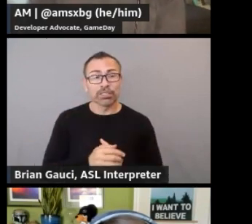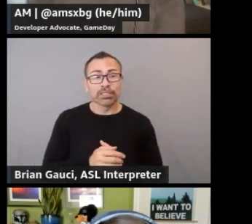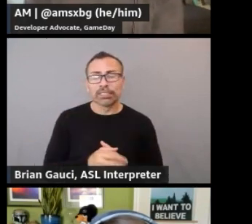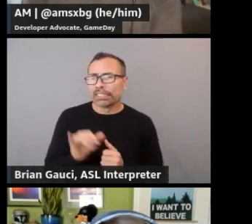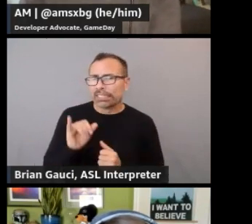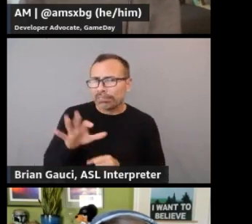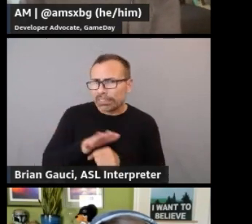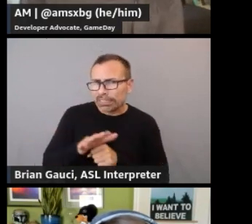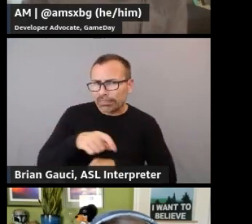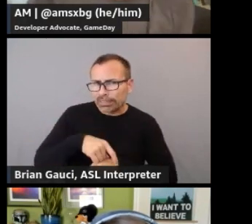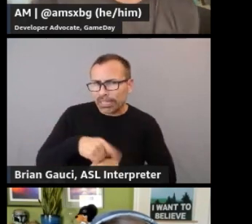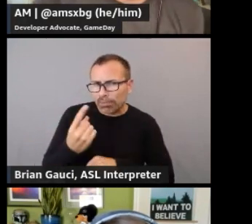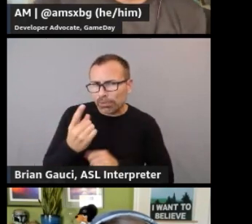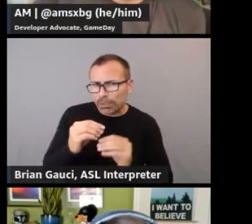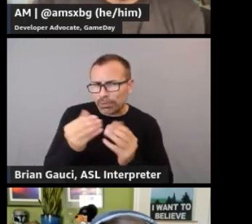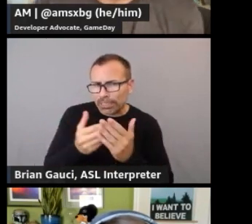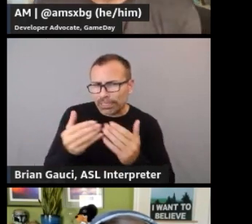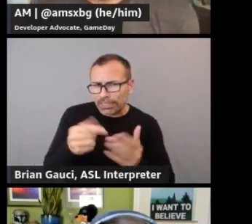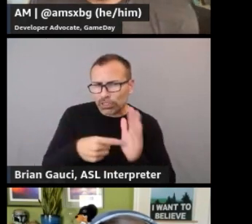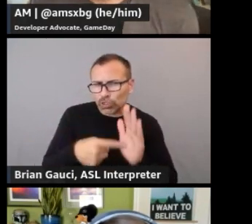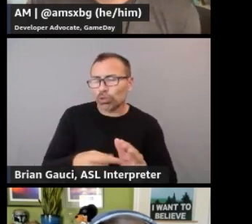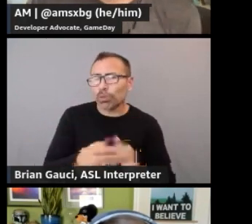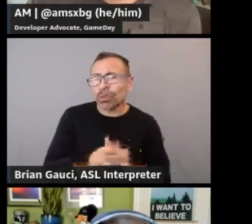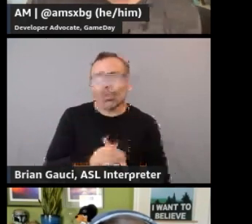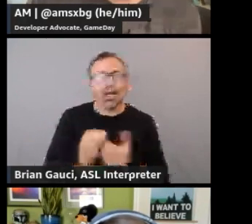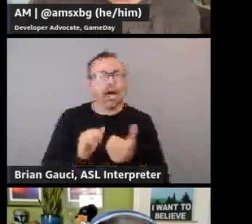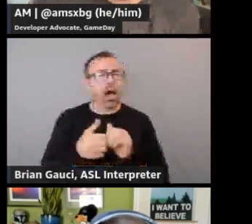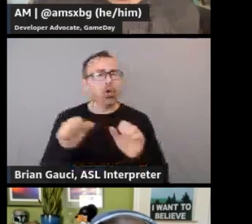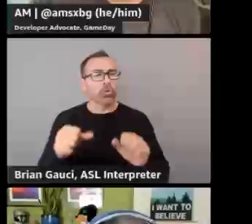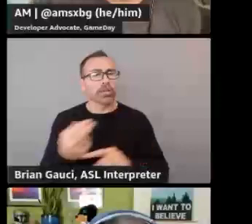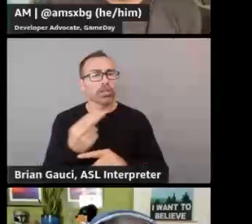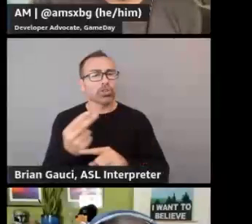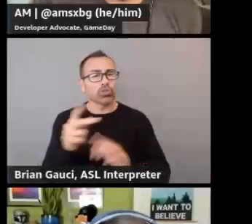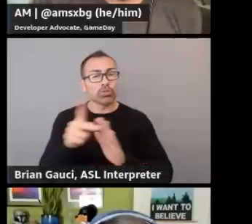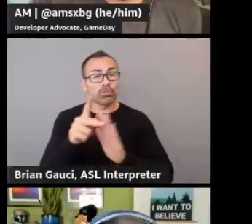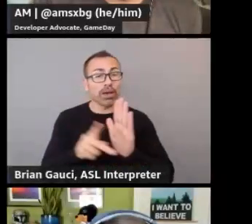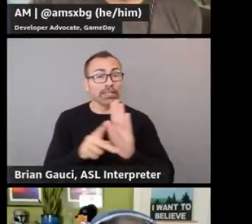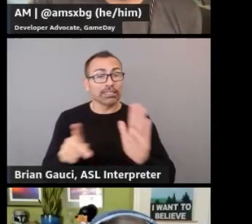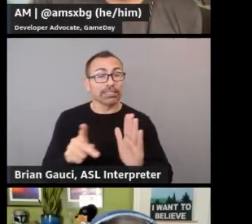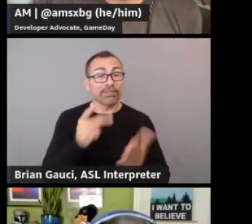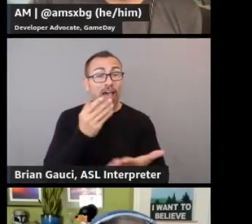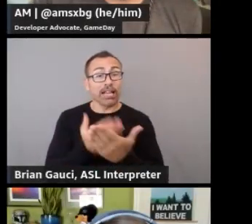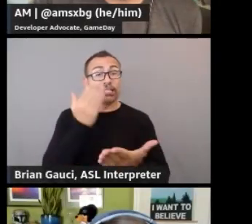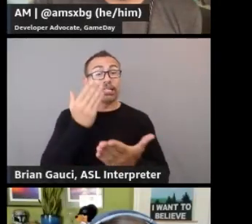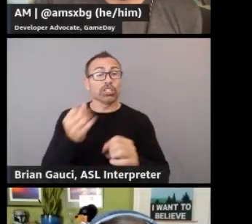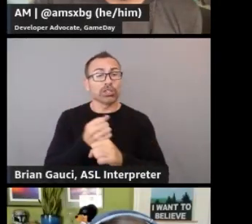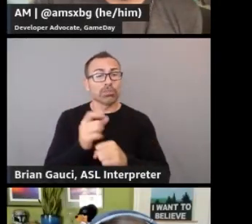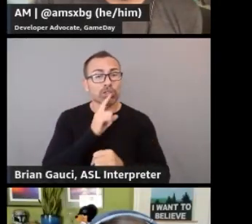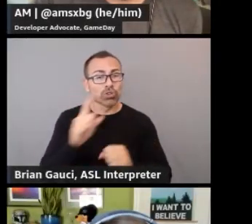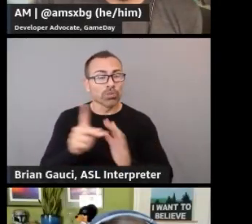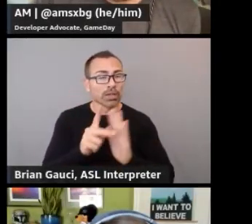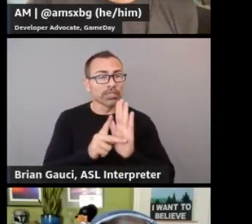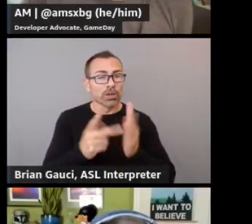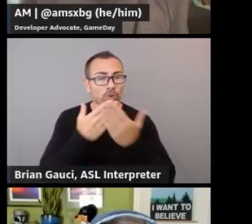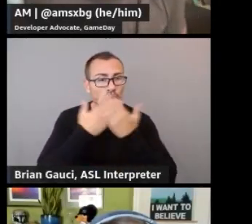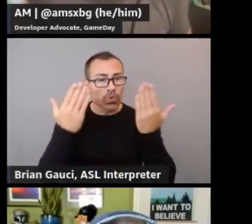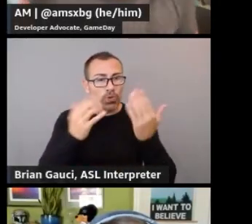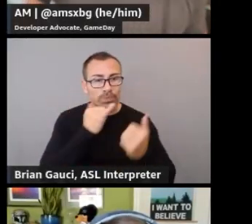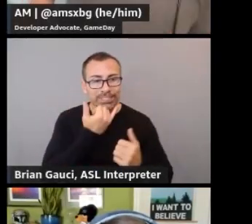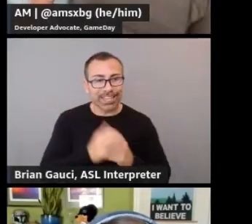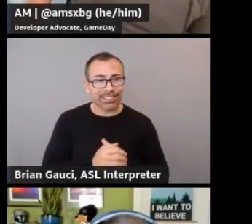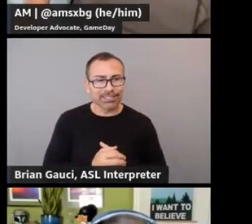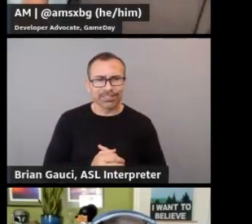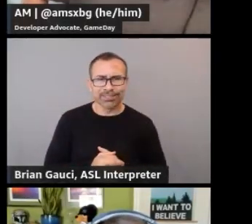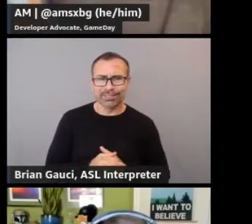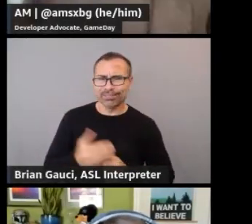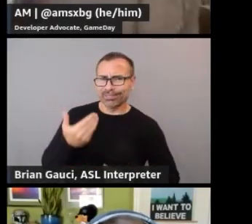show you, if possible, is how we can use policy validation to make sure that your policies don't have mistakes in them. Yeah, let's check it